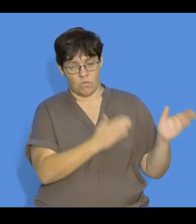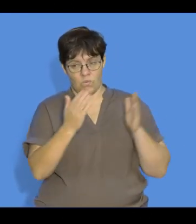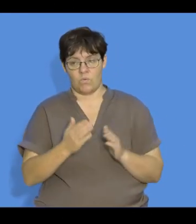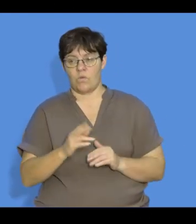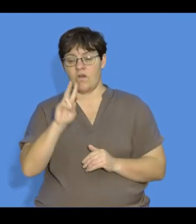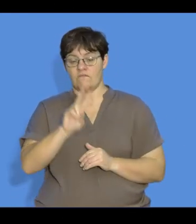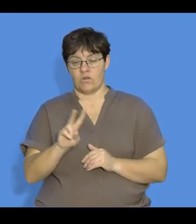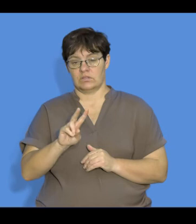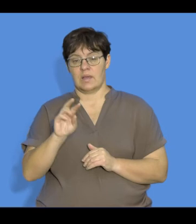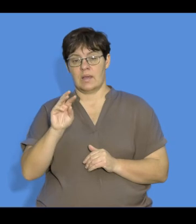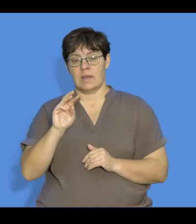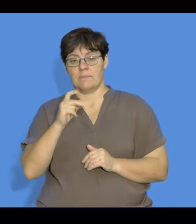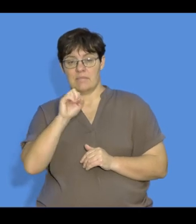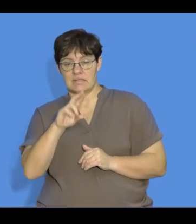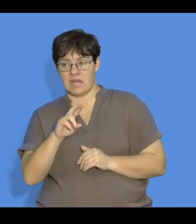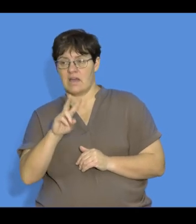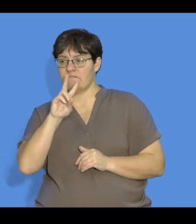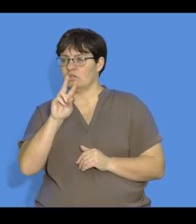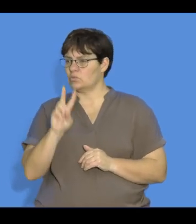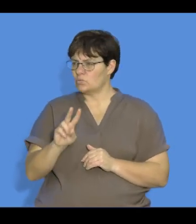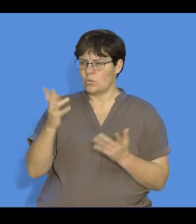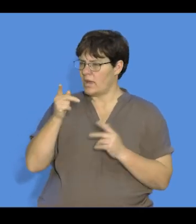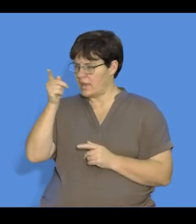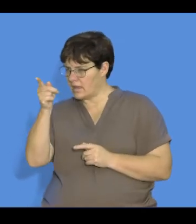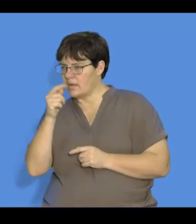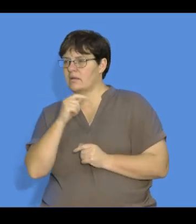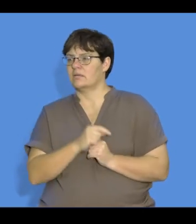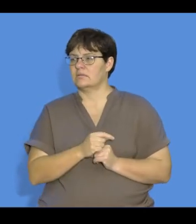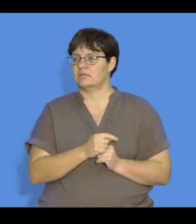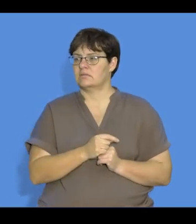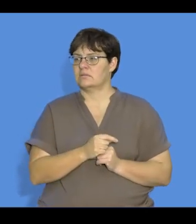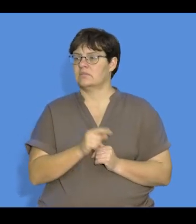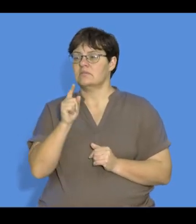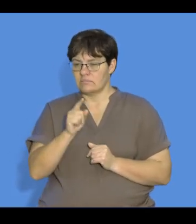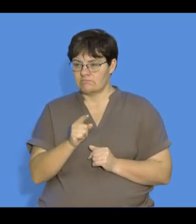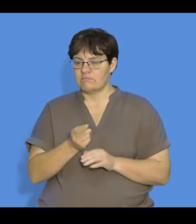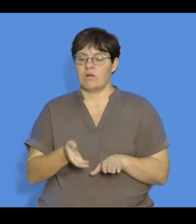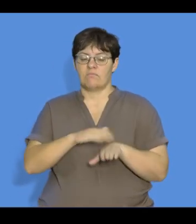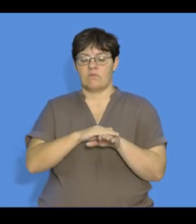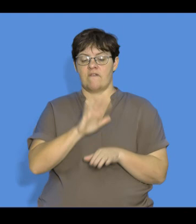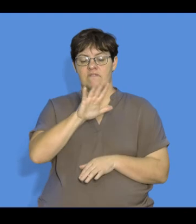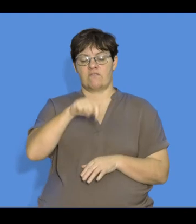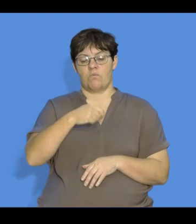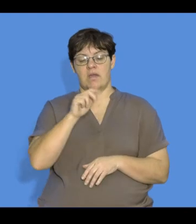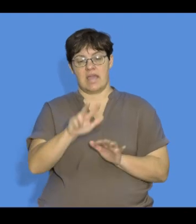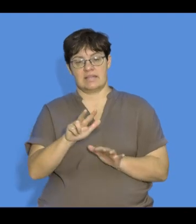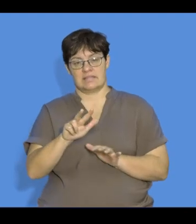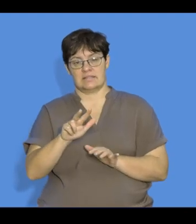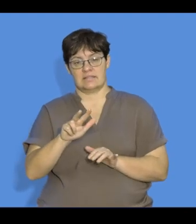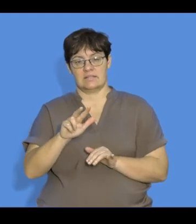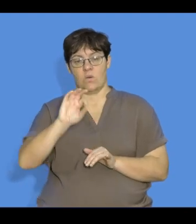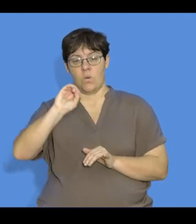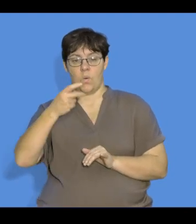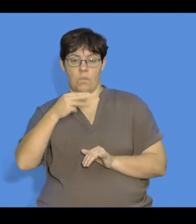calculate the reading on voltmeter V2. Where is V2? V2 is actually the voltage across the